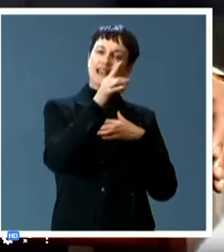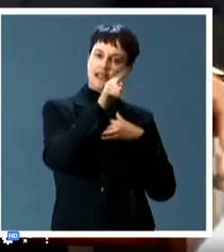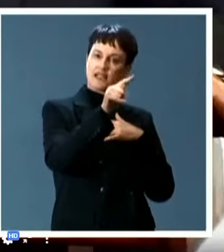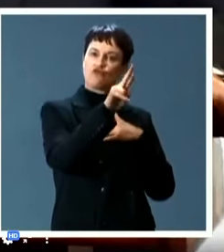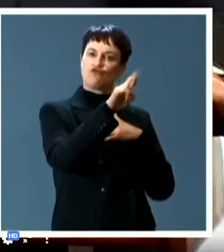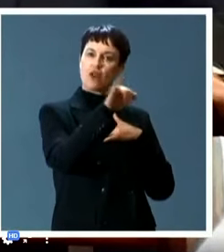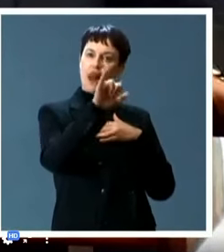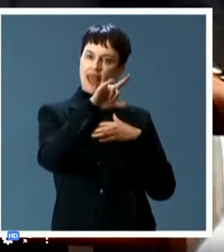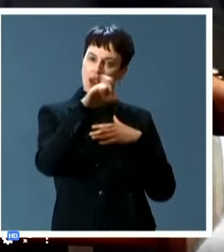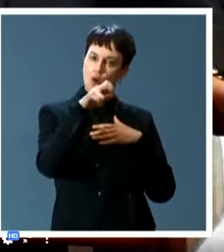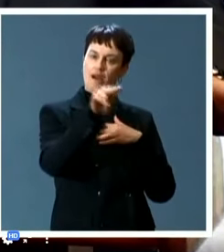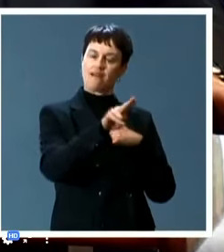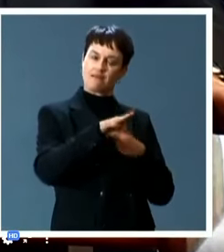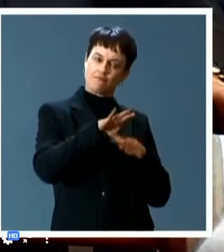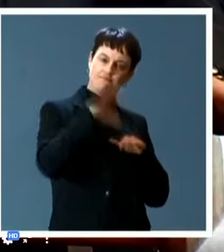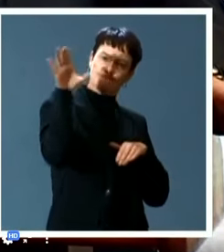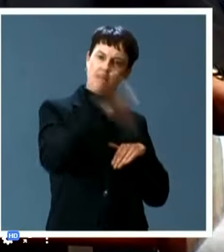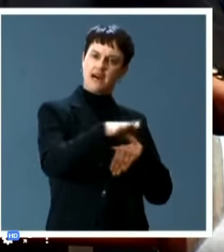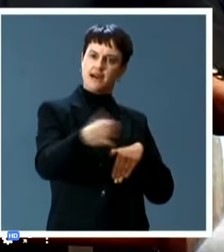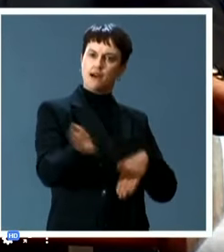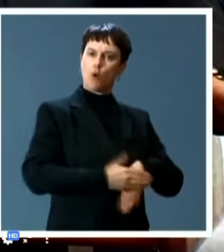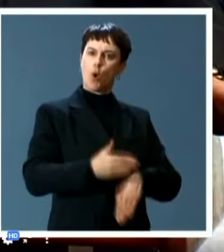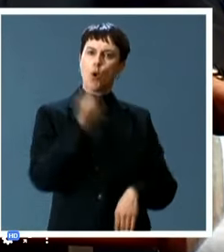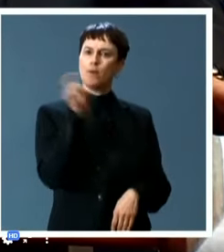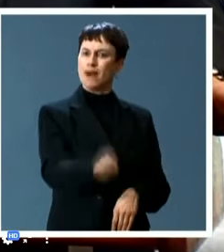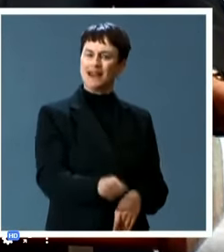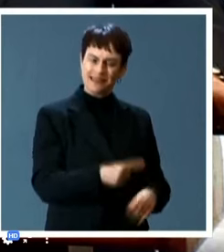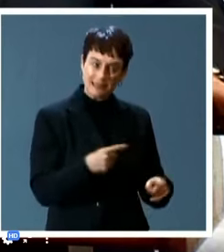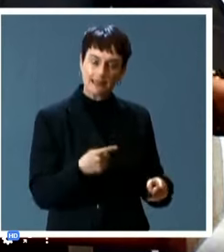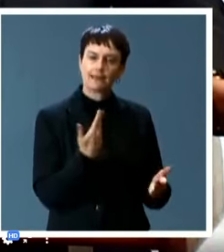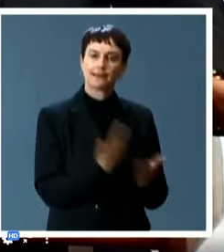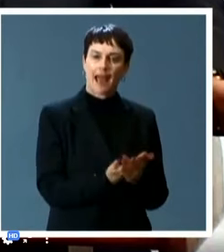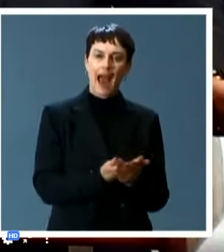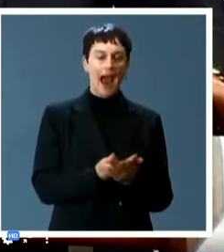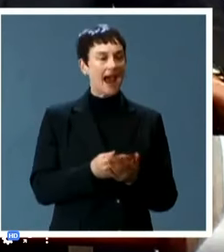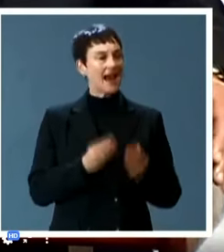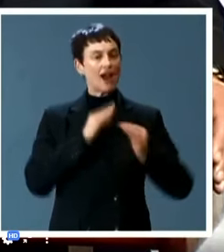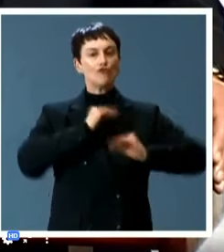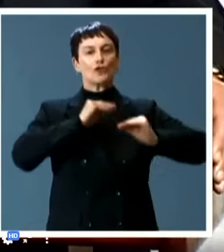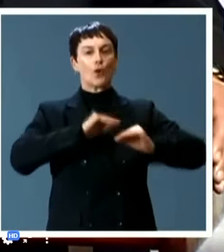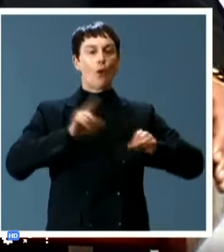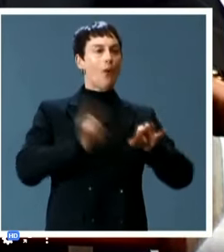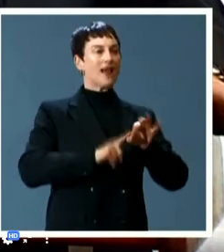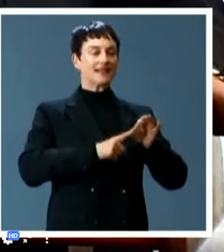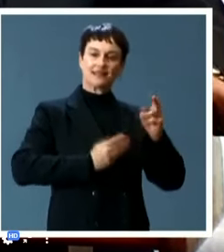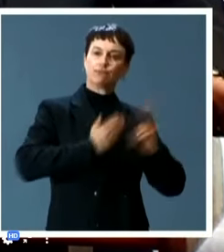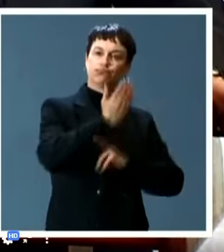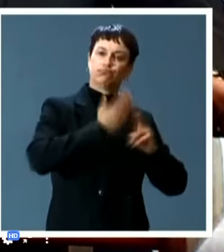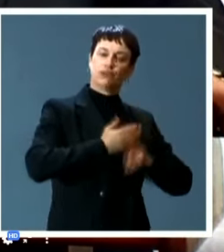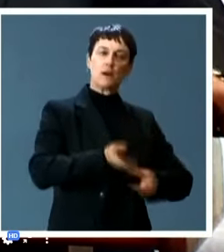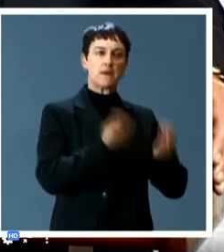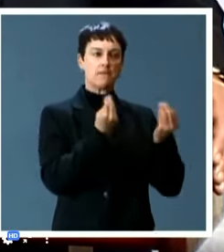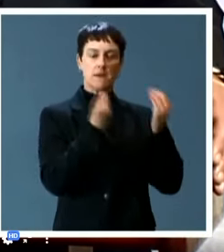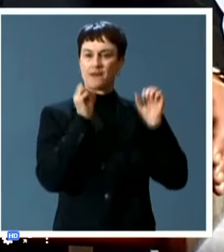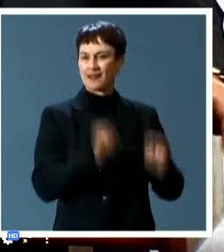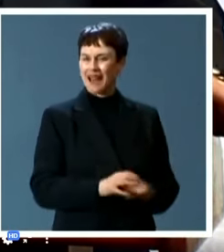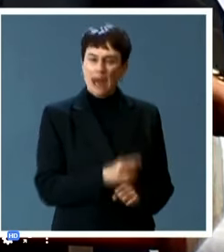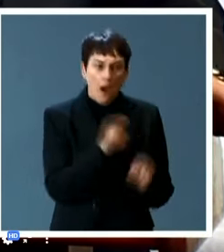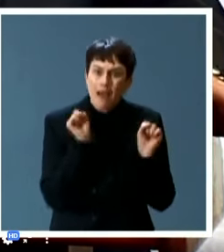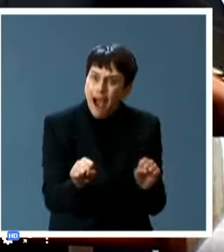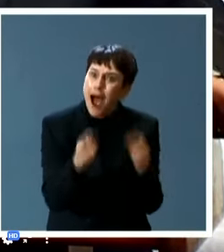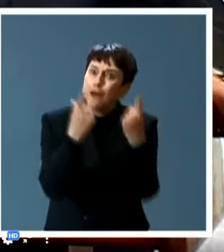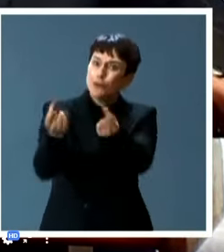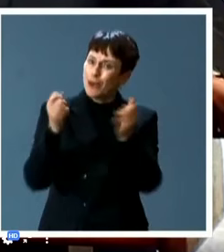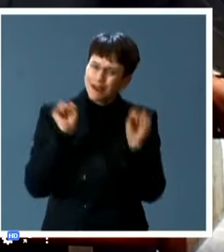all children in low and middle income countries could have access to quality education at all levels. This is possible.